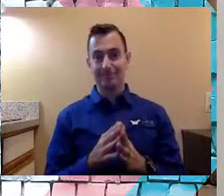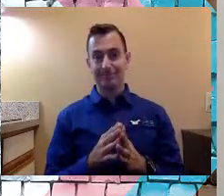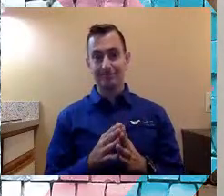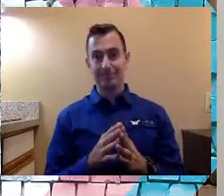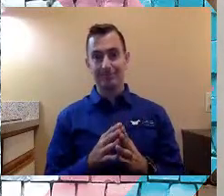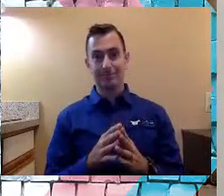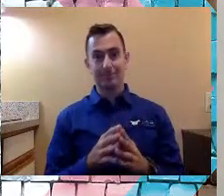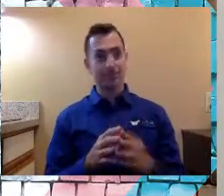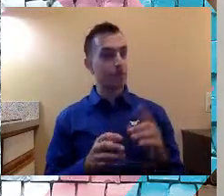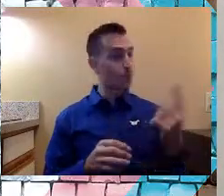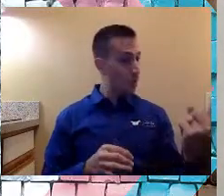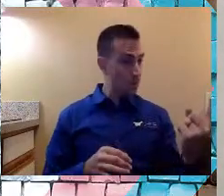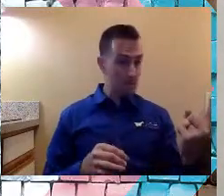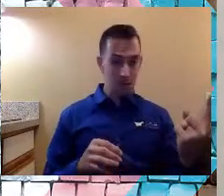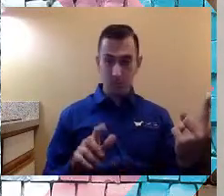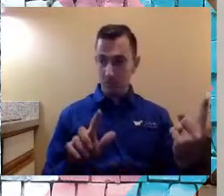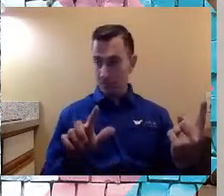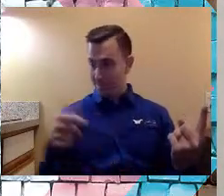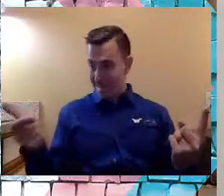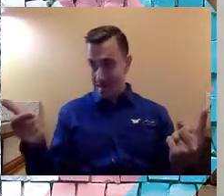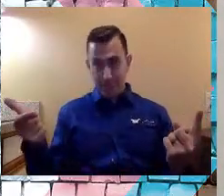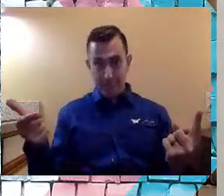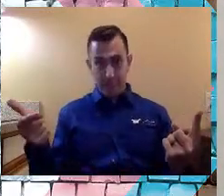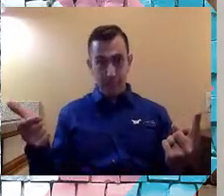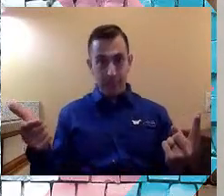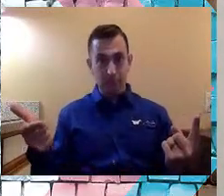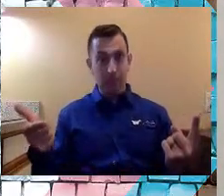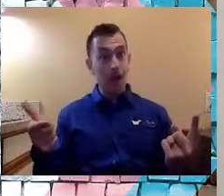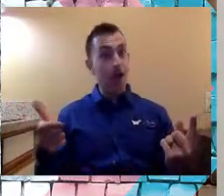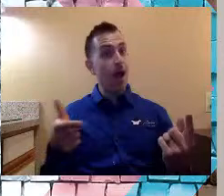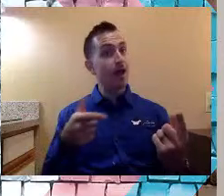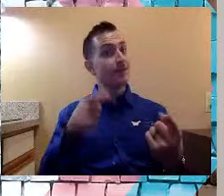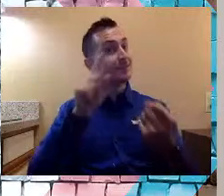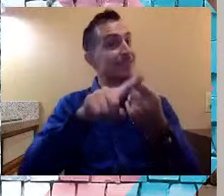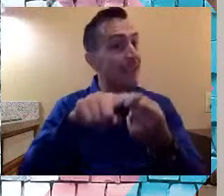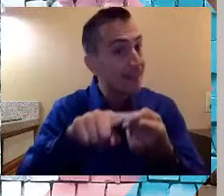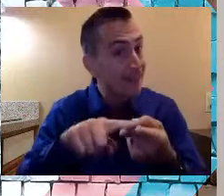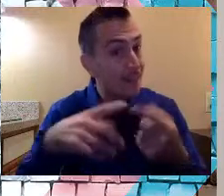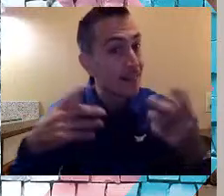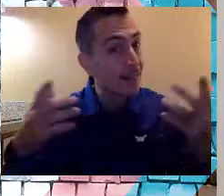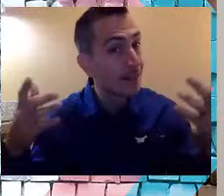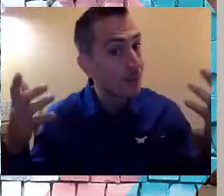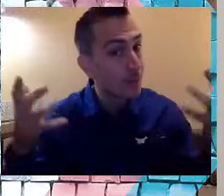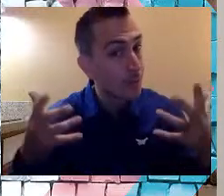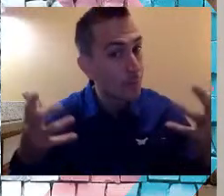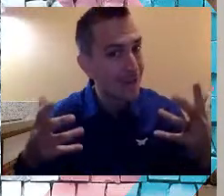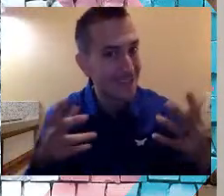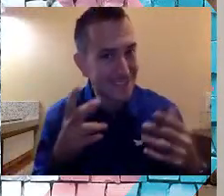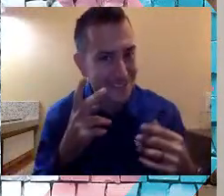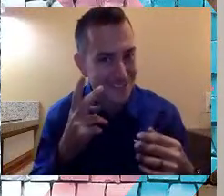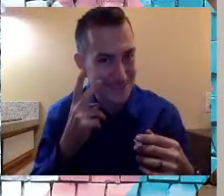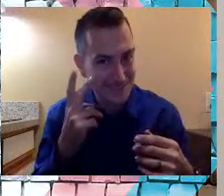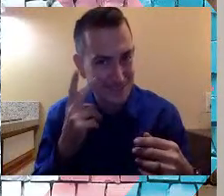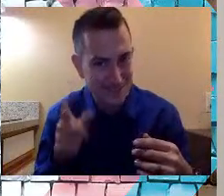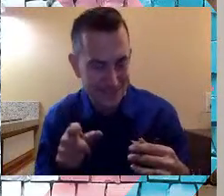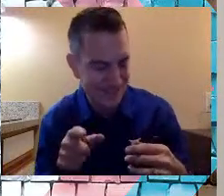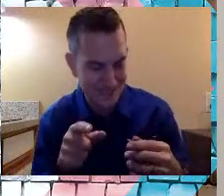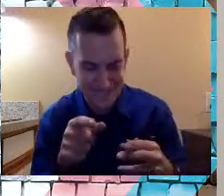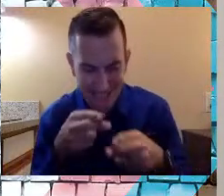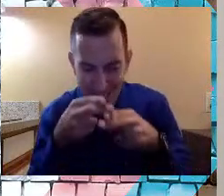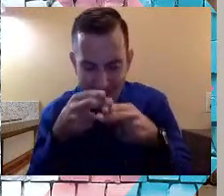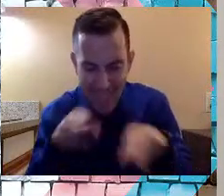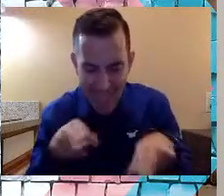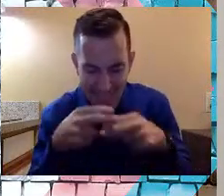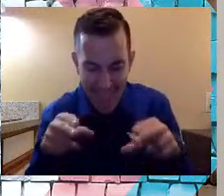One or the other. Until, what's happening? See this little egg? What's going on?